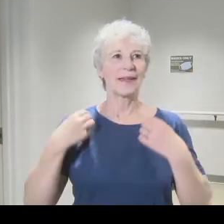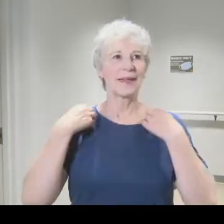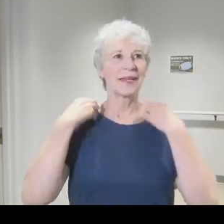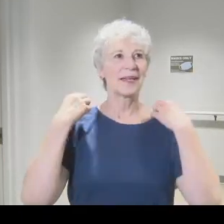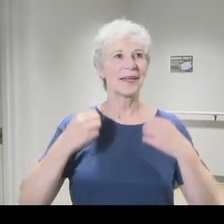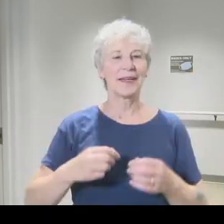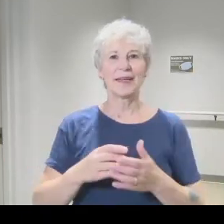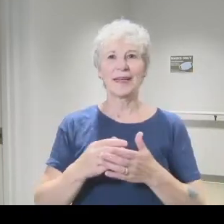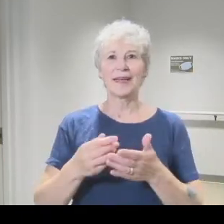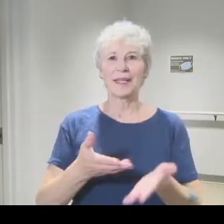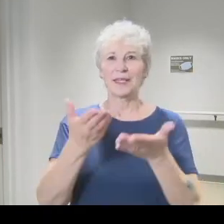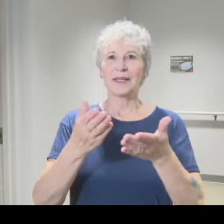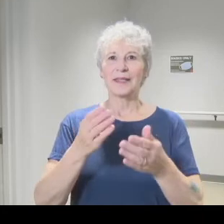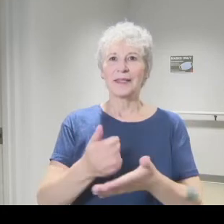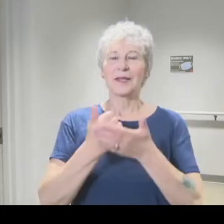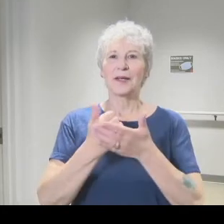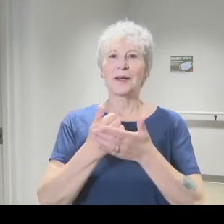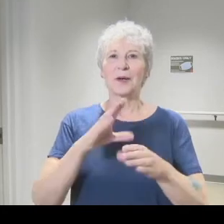thing to hold your papers on. It's kind of cool.